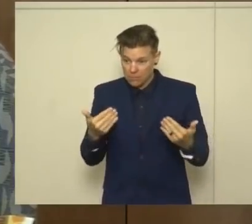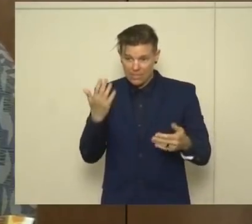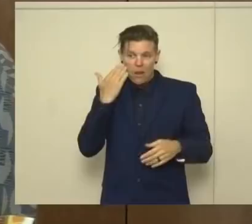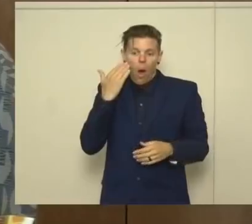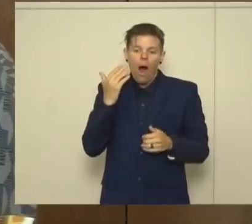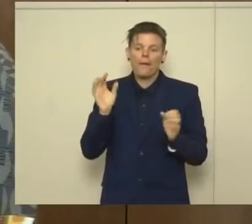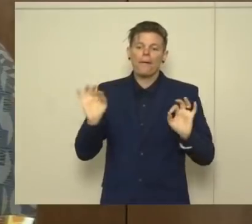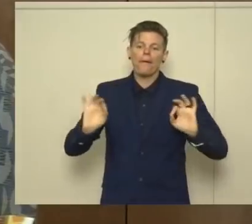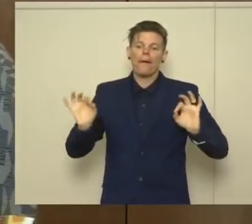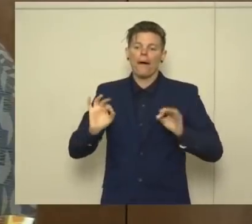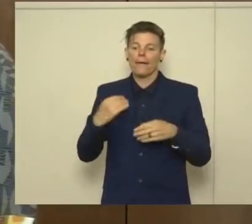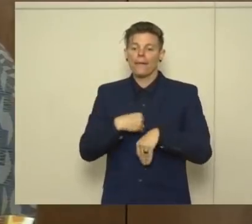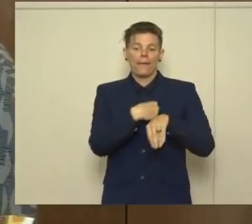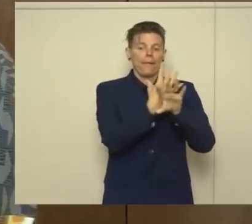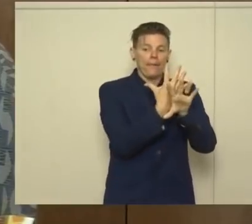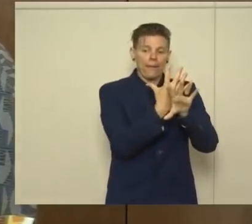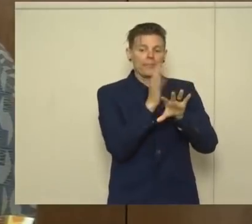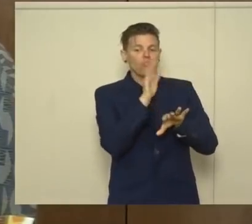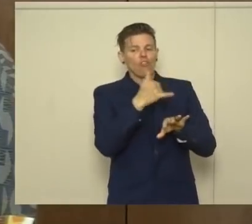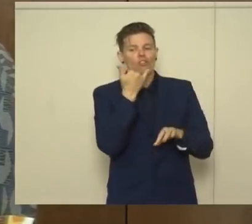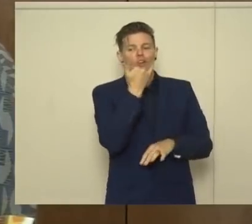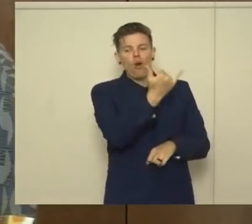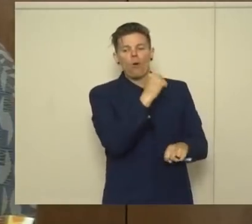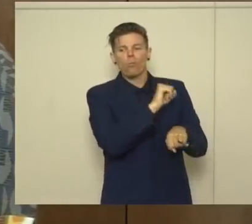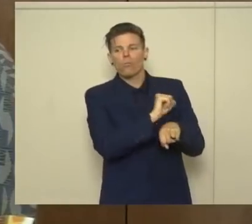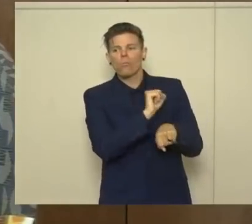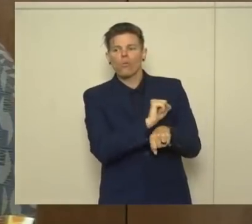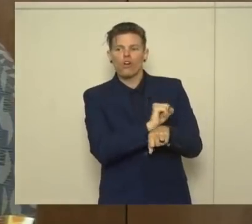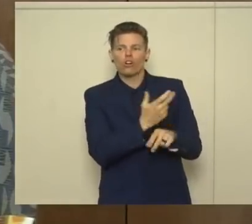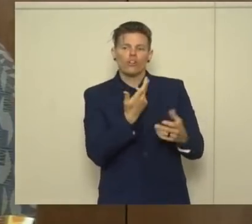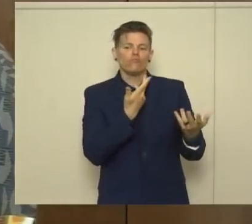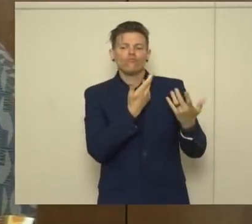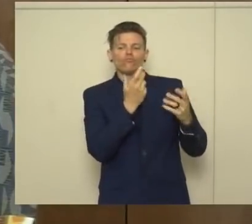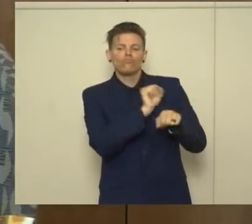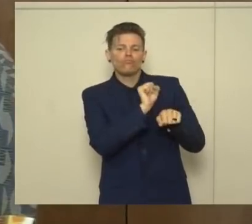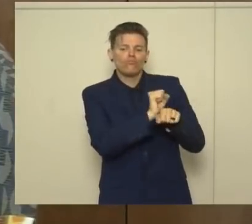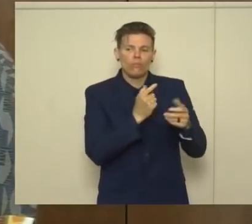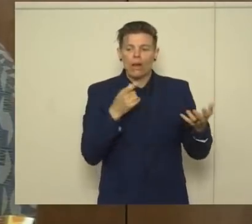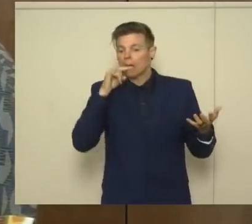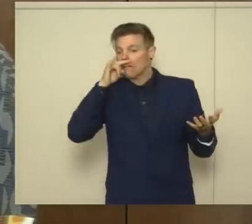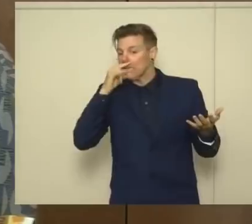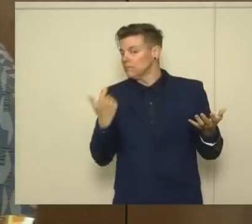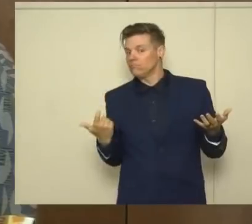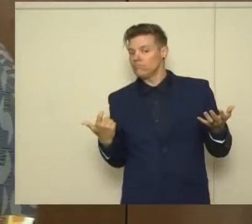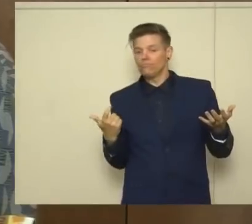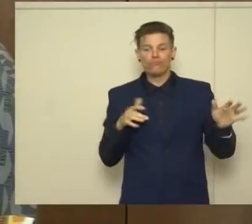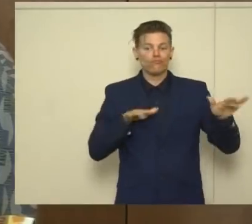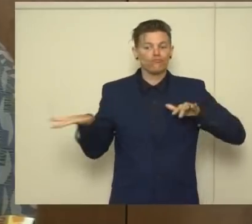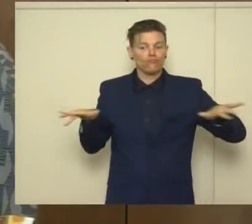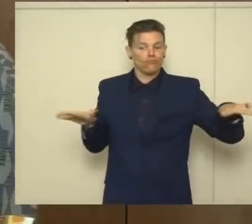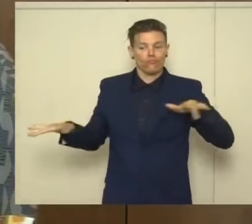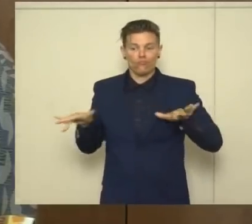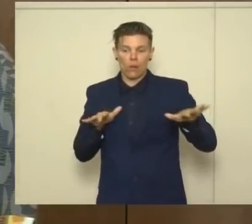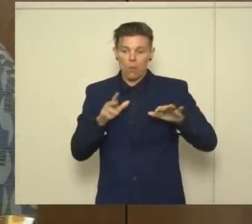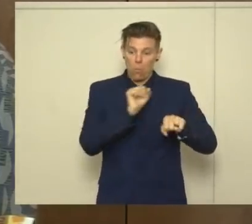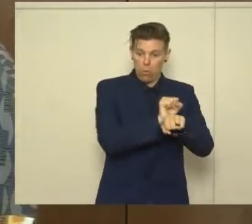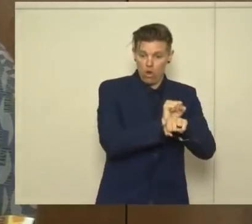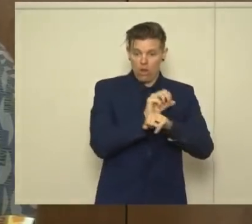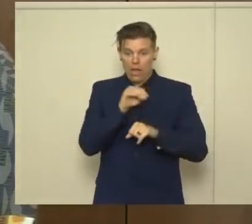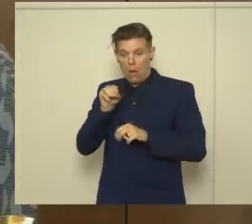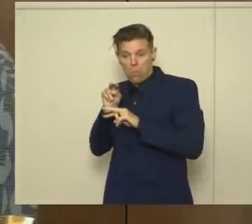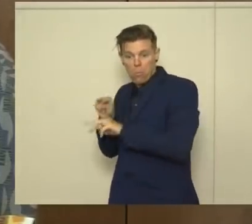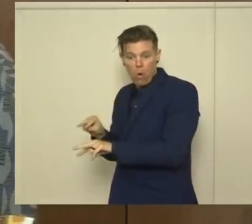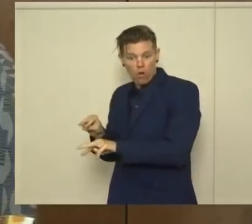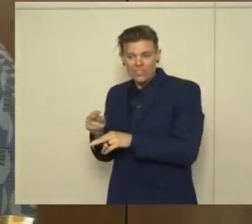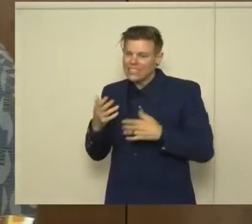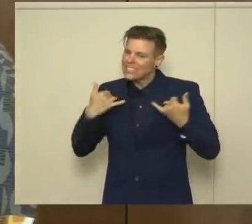you telecommute and you're supporting your student, your child, it's not easy, and it requires